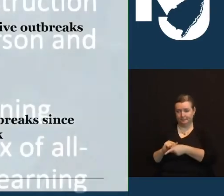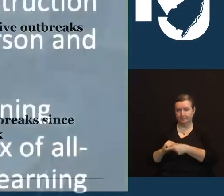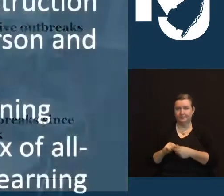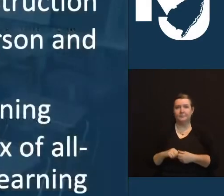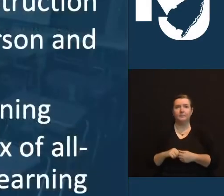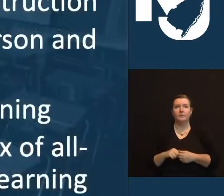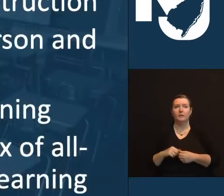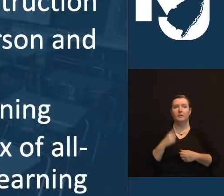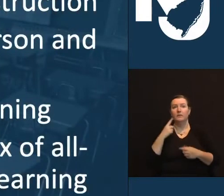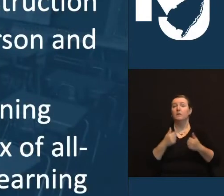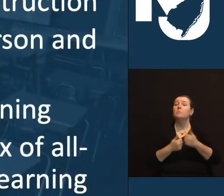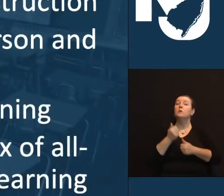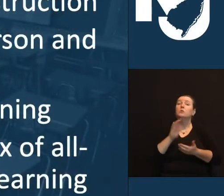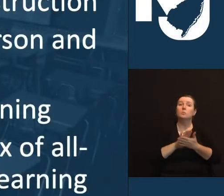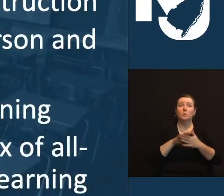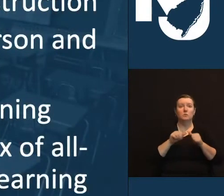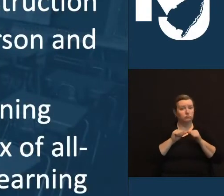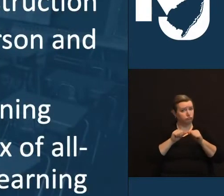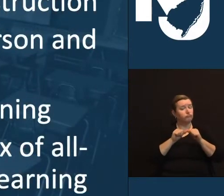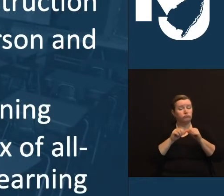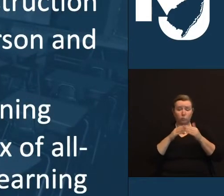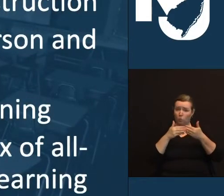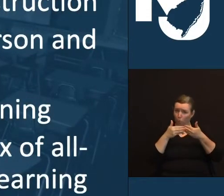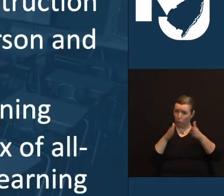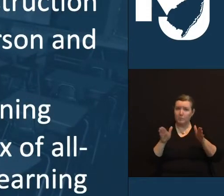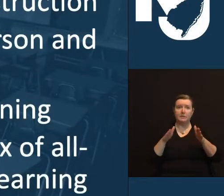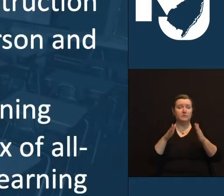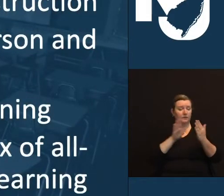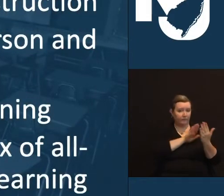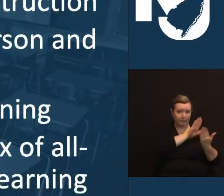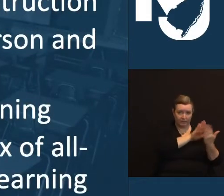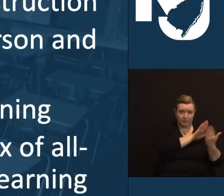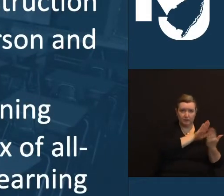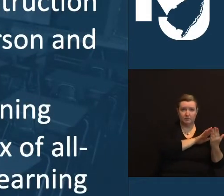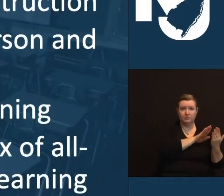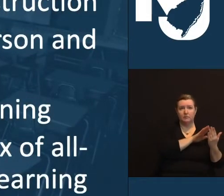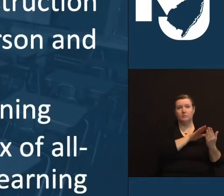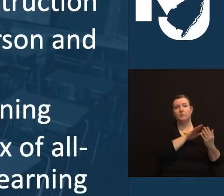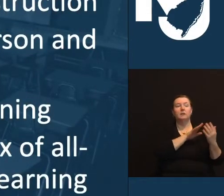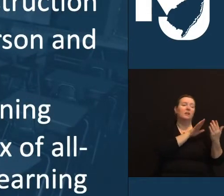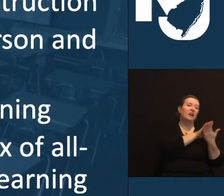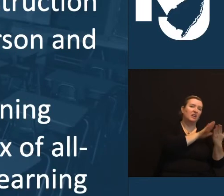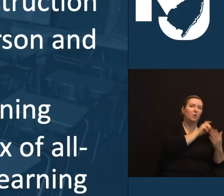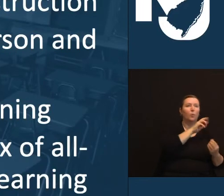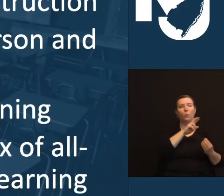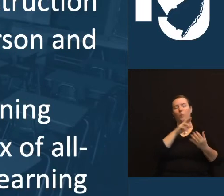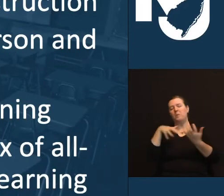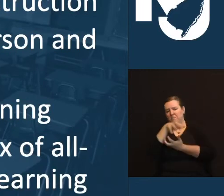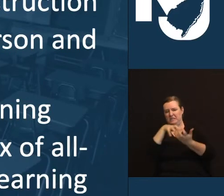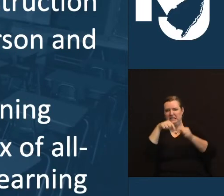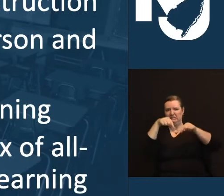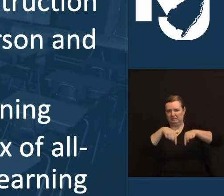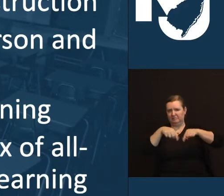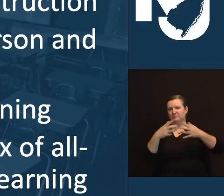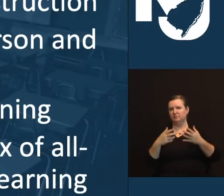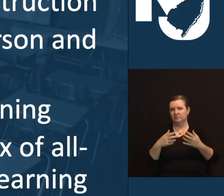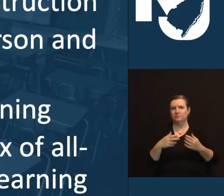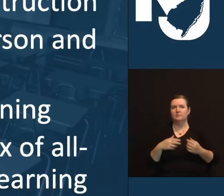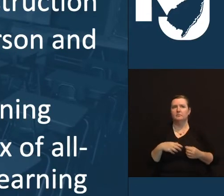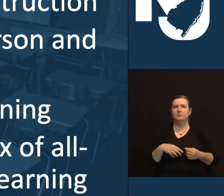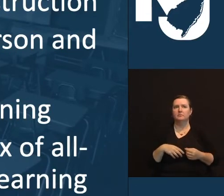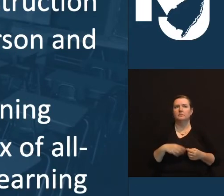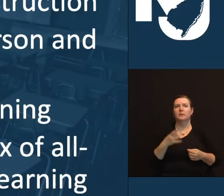to remain open to in-person instruction in one form or another. 89 are currently fully open for